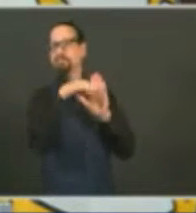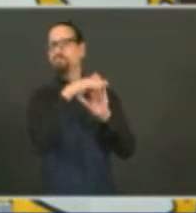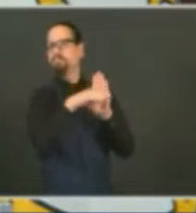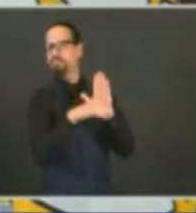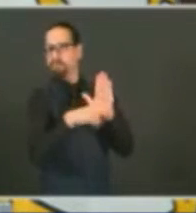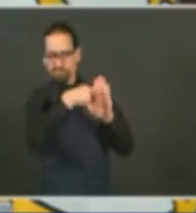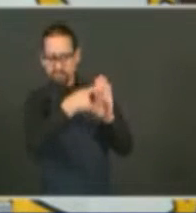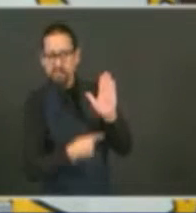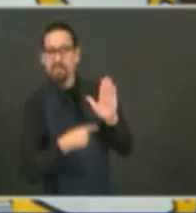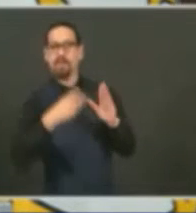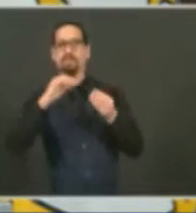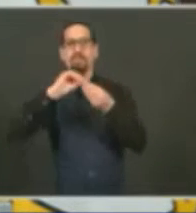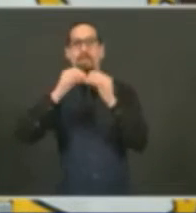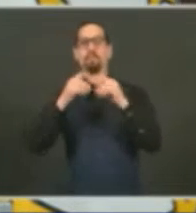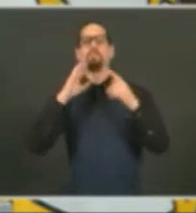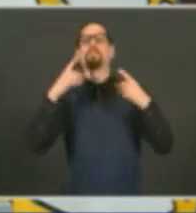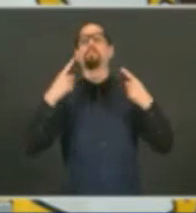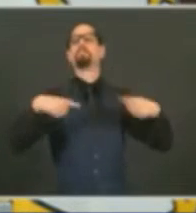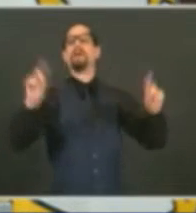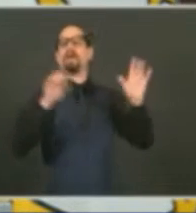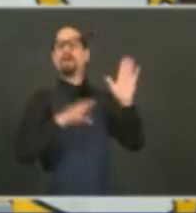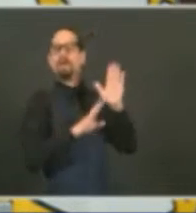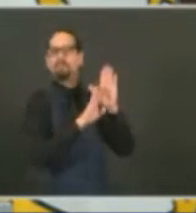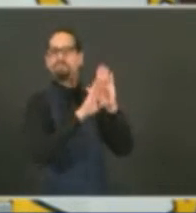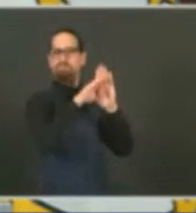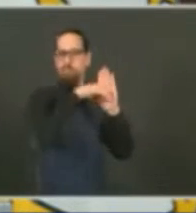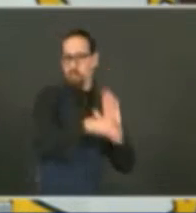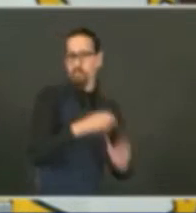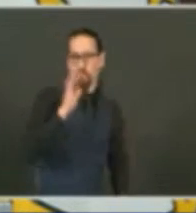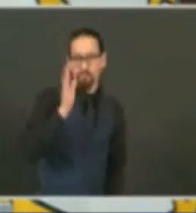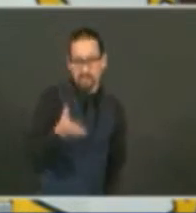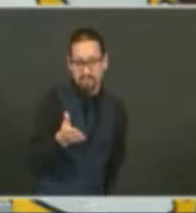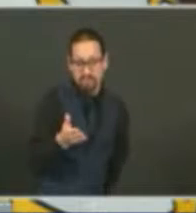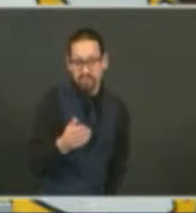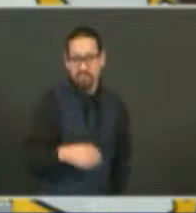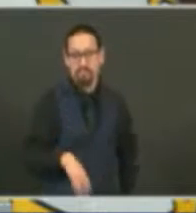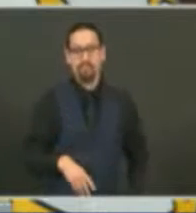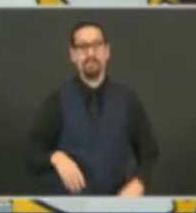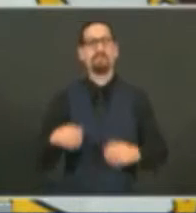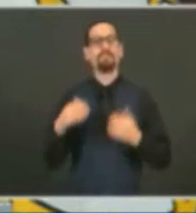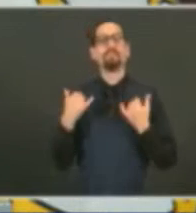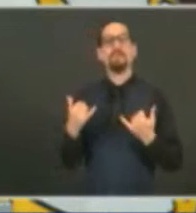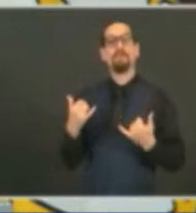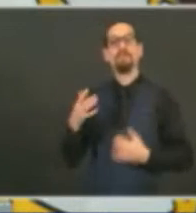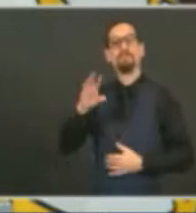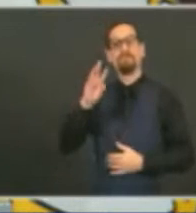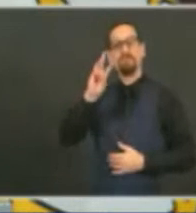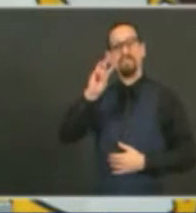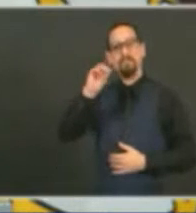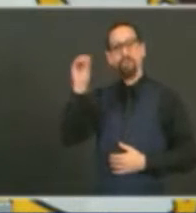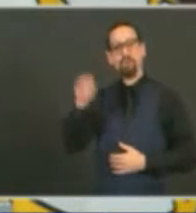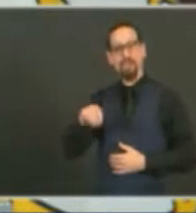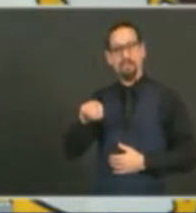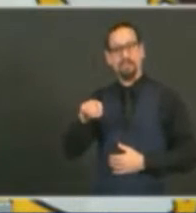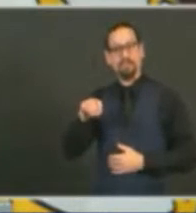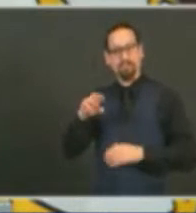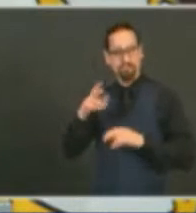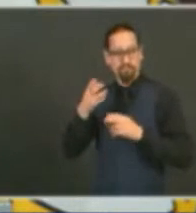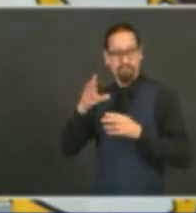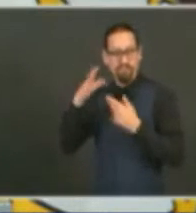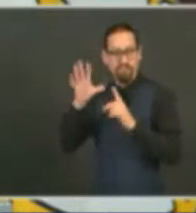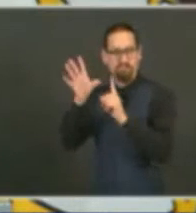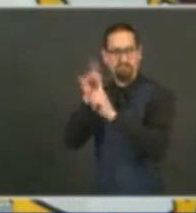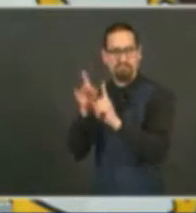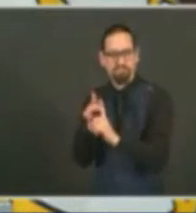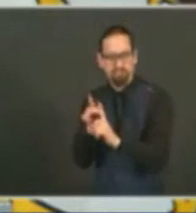You can see percent positives increased from 6% to almost 7%. New hospitalizations